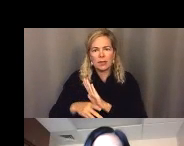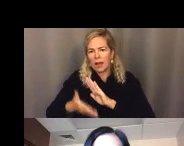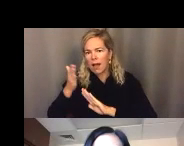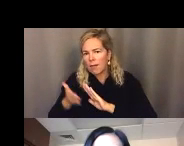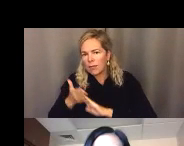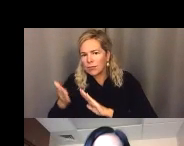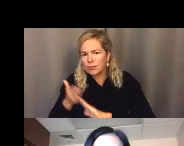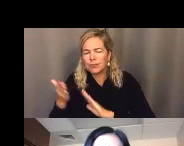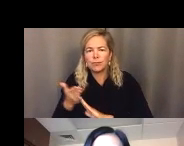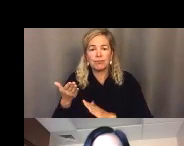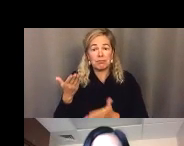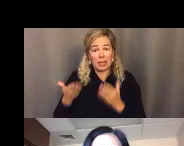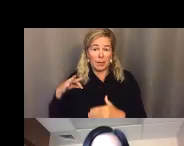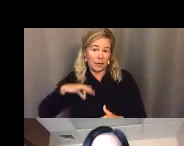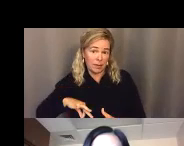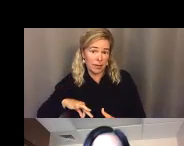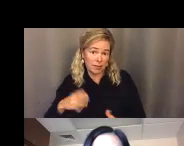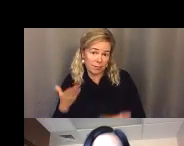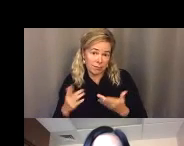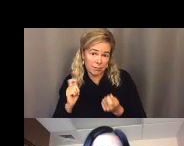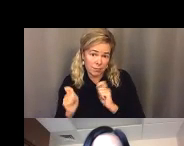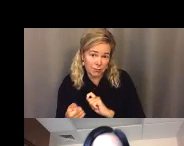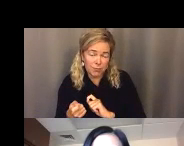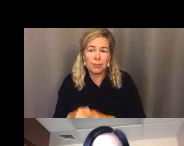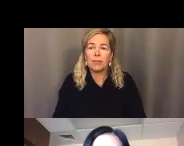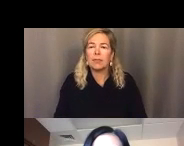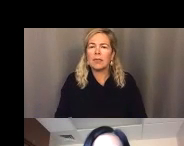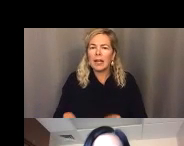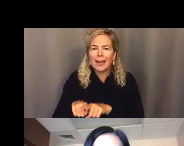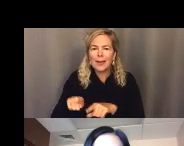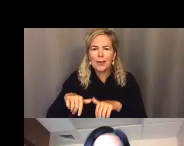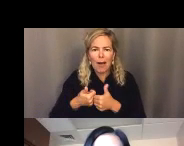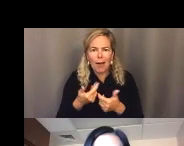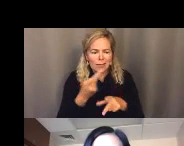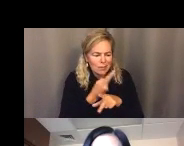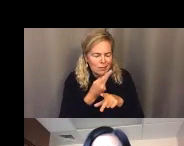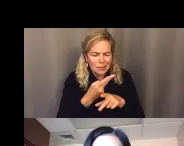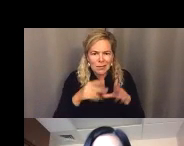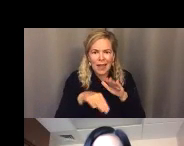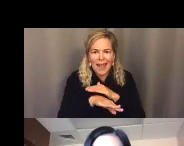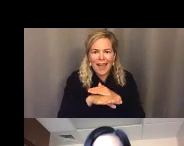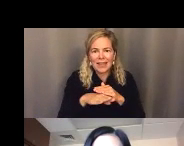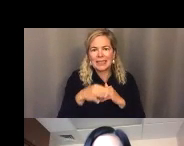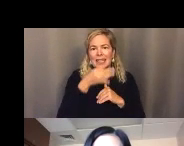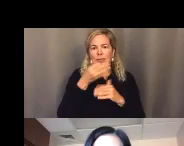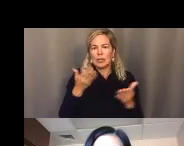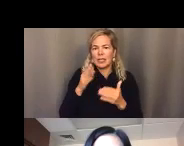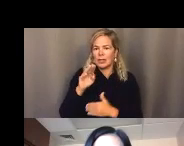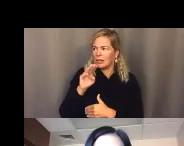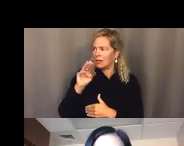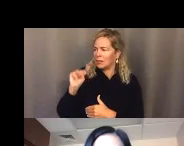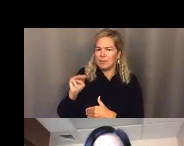potentially benefits, and then just trying to access the expertise in Michigan Medicine to try to figure out